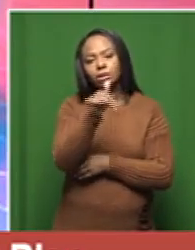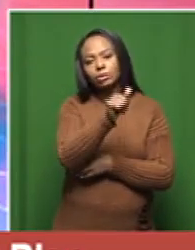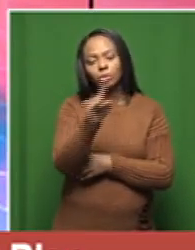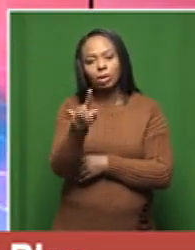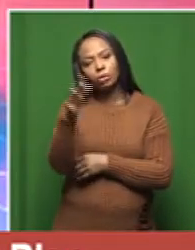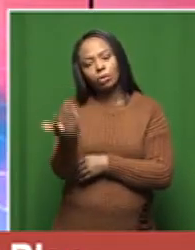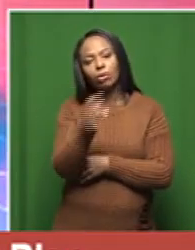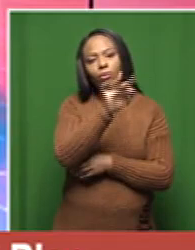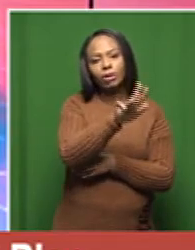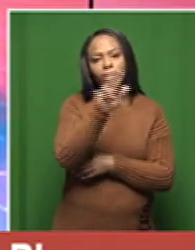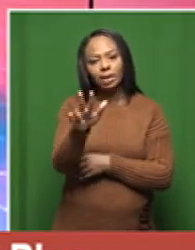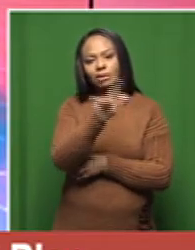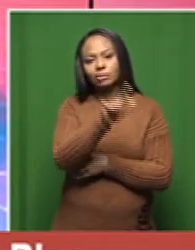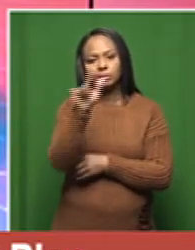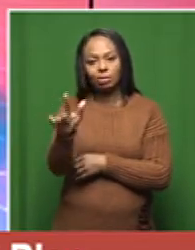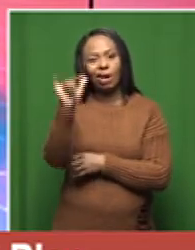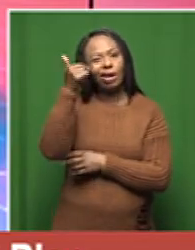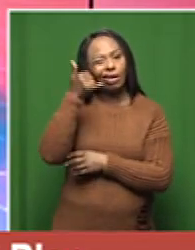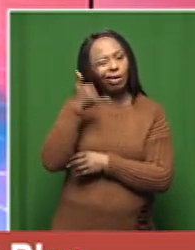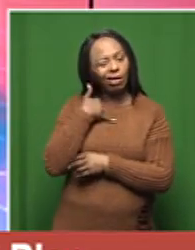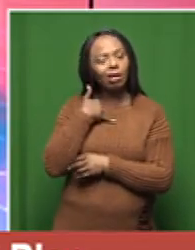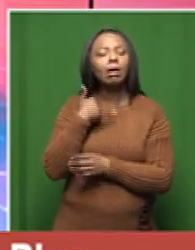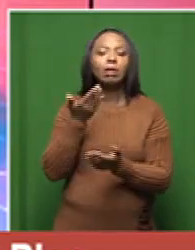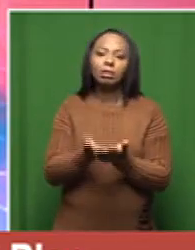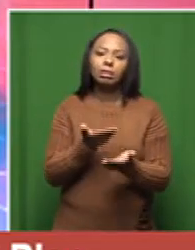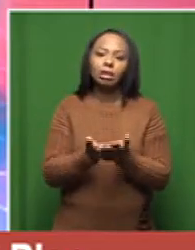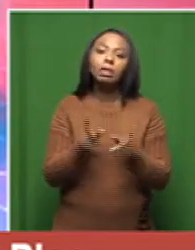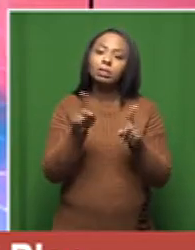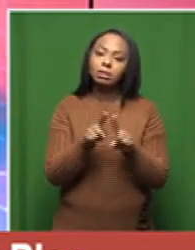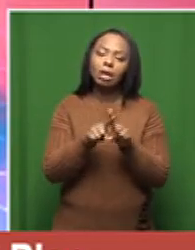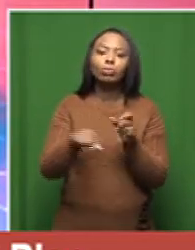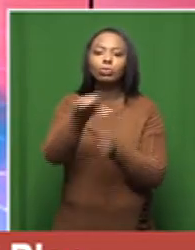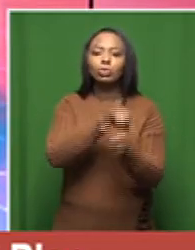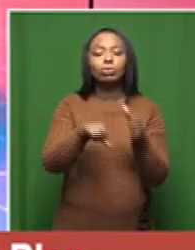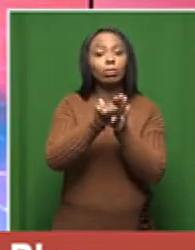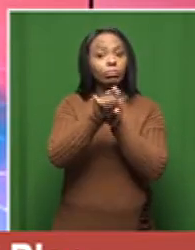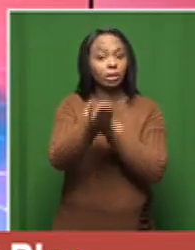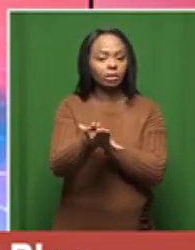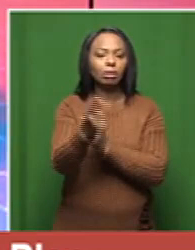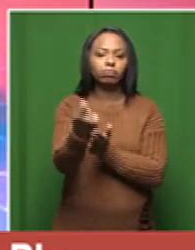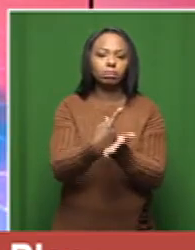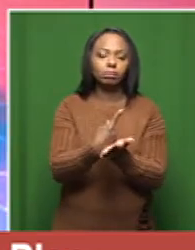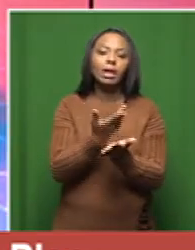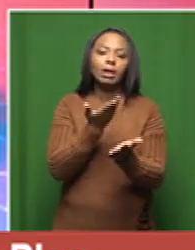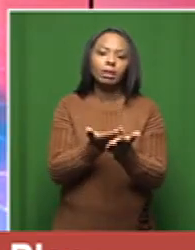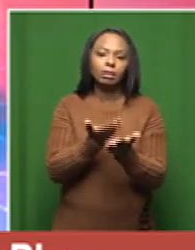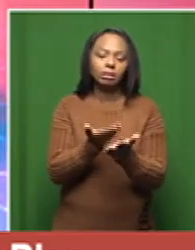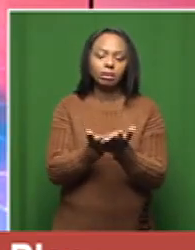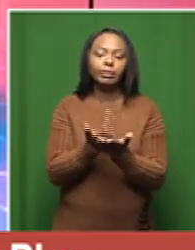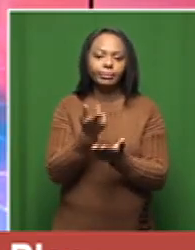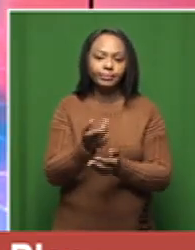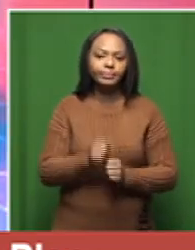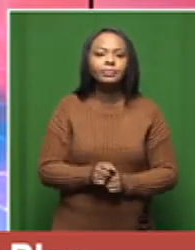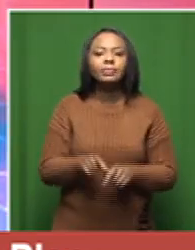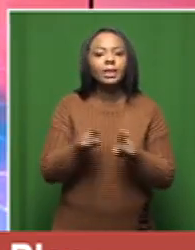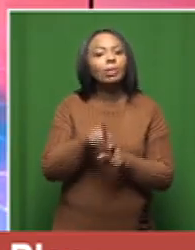or 5877. Those are the numbers you can use. You can also share your thoughts with us on social media. We'll be monitoring that. And